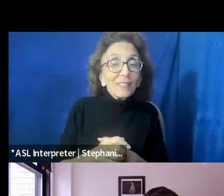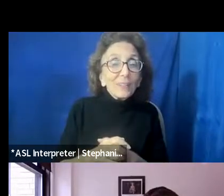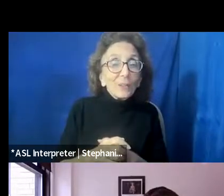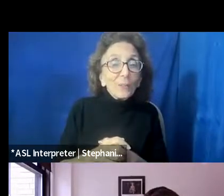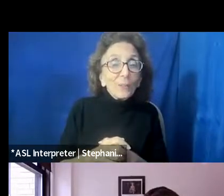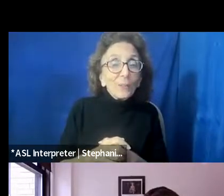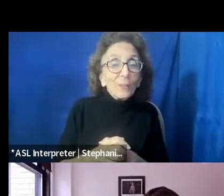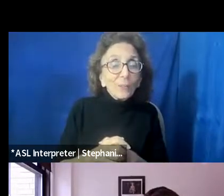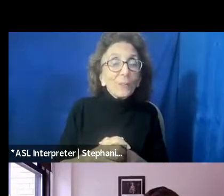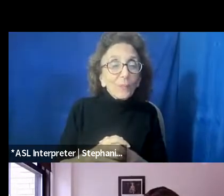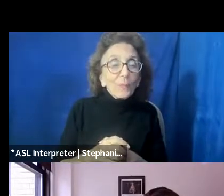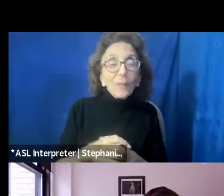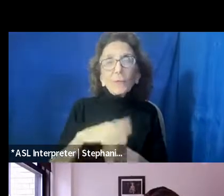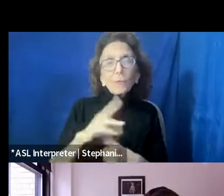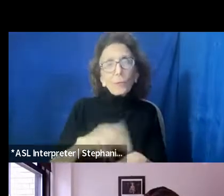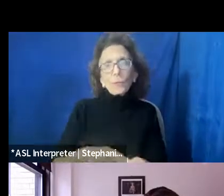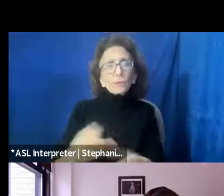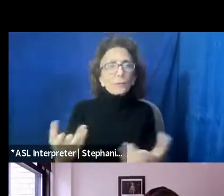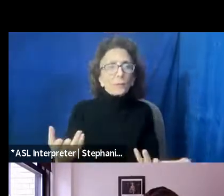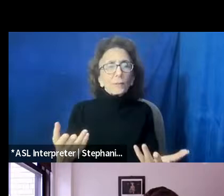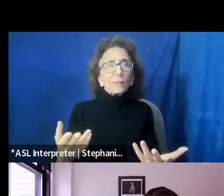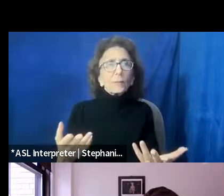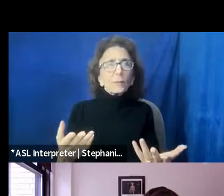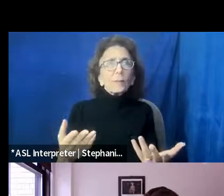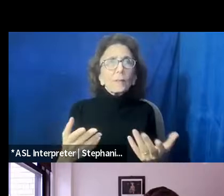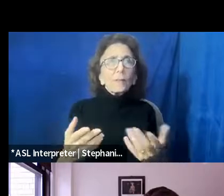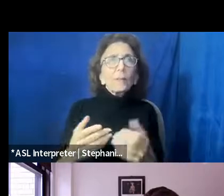And of course, the more you sort of